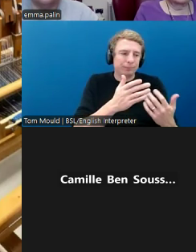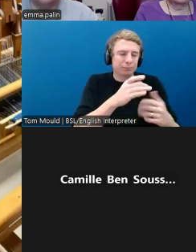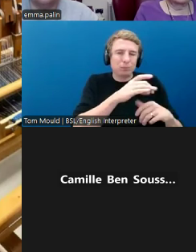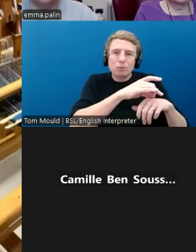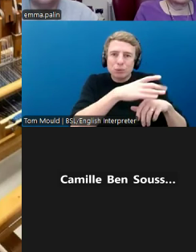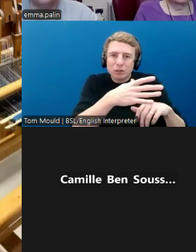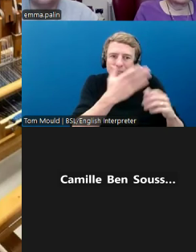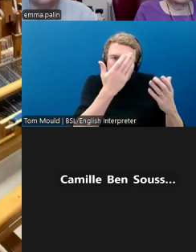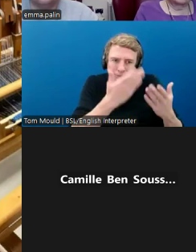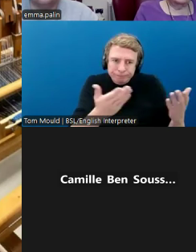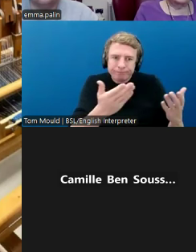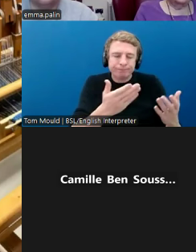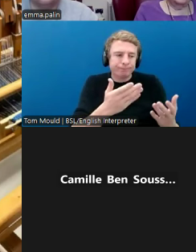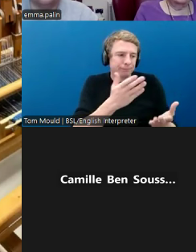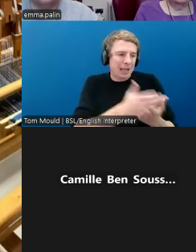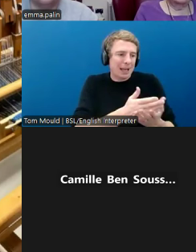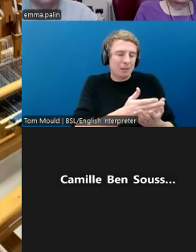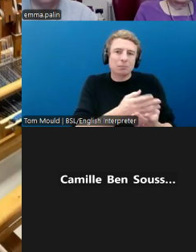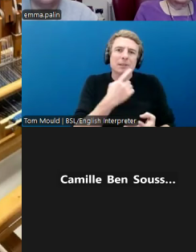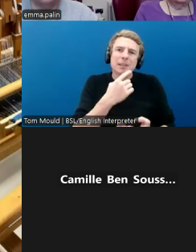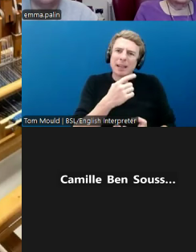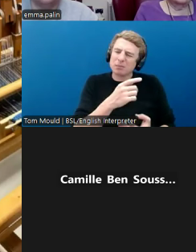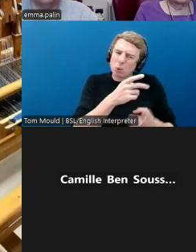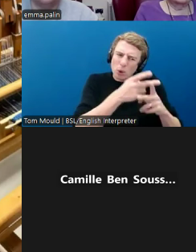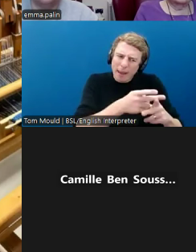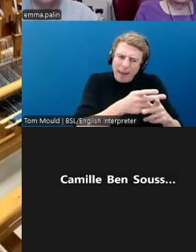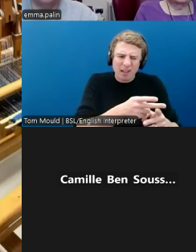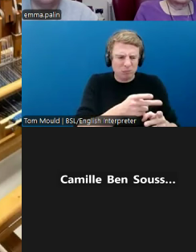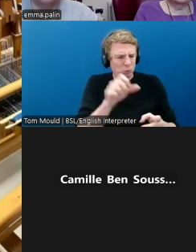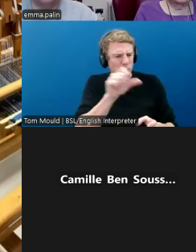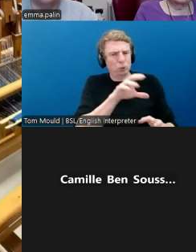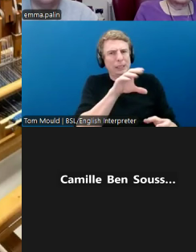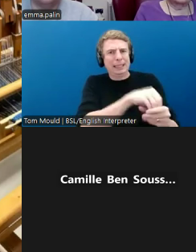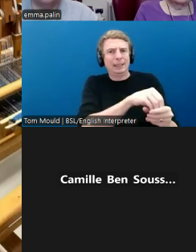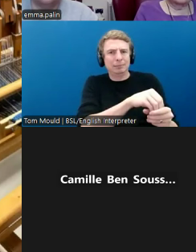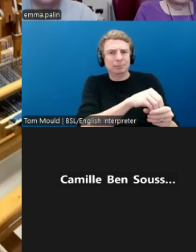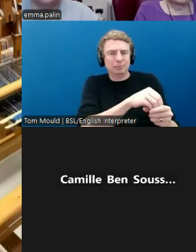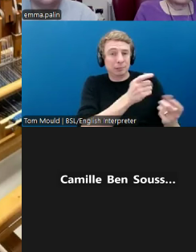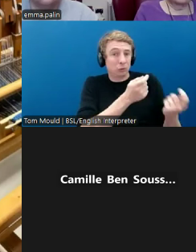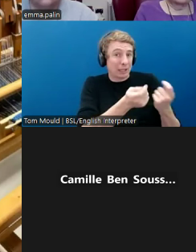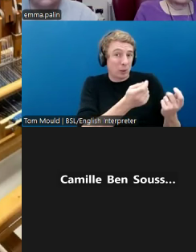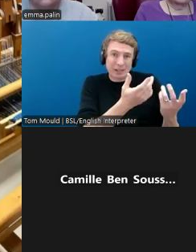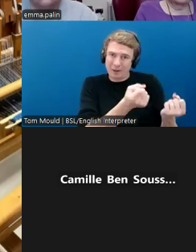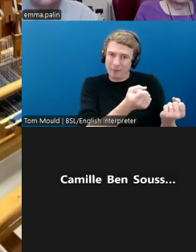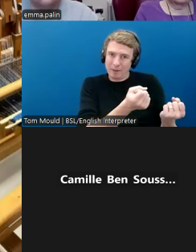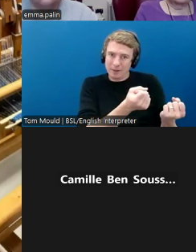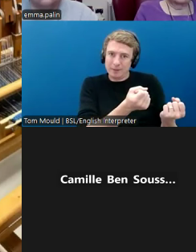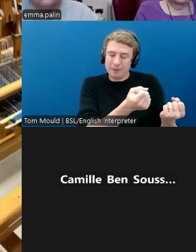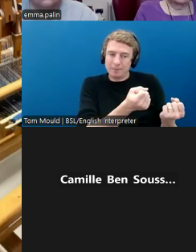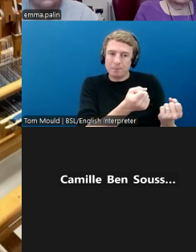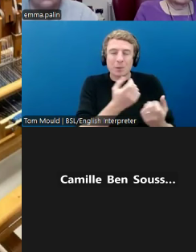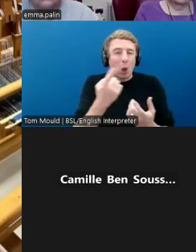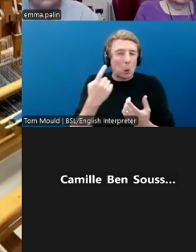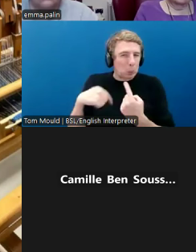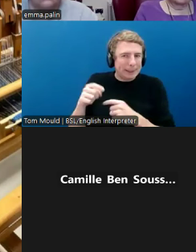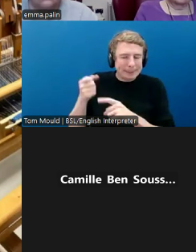be within a service, and it is regulated. But as I mentioned before, we are definitely making waves with CQC with a